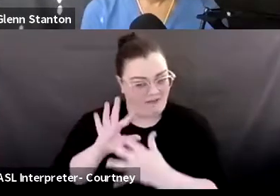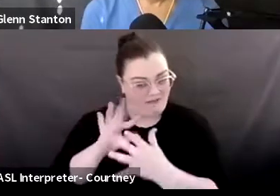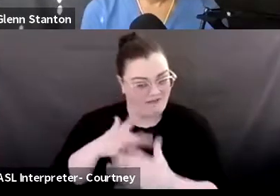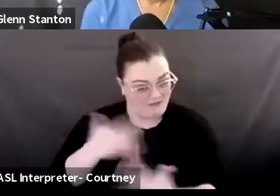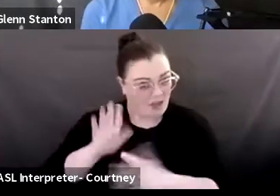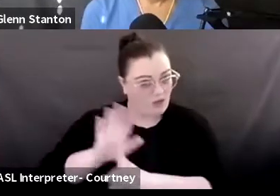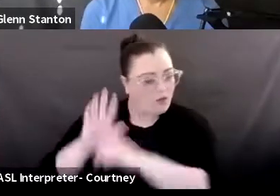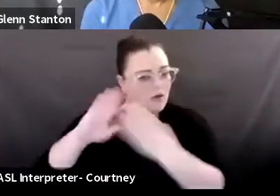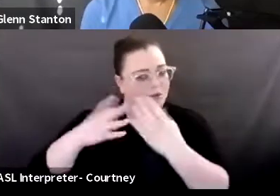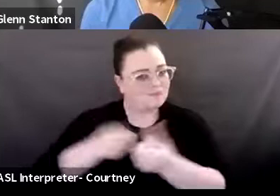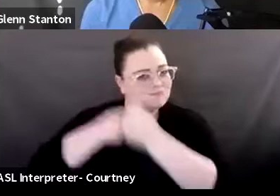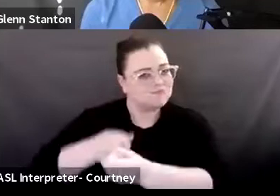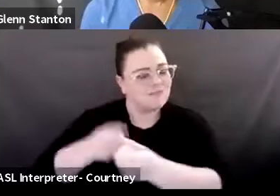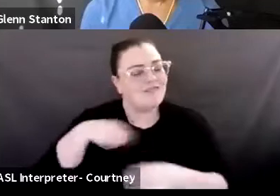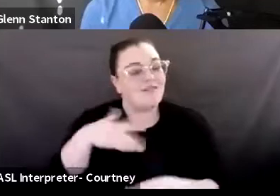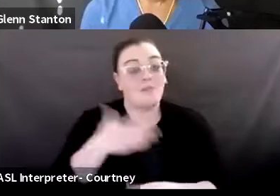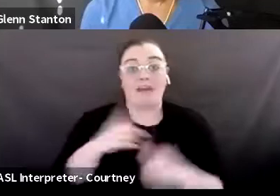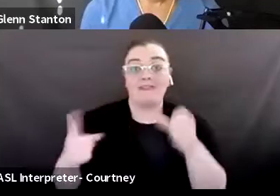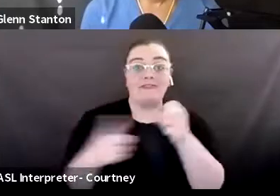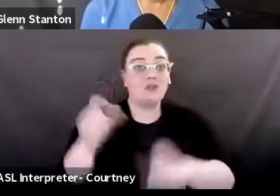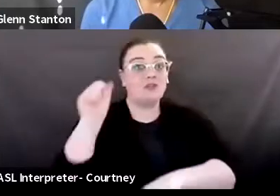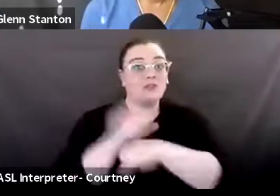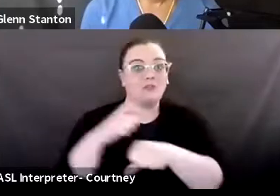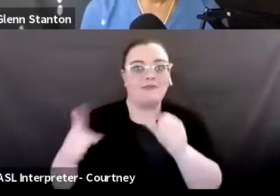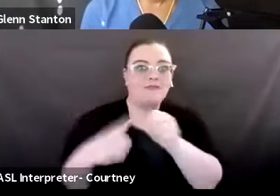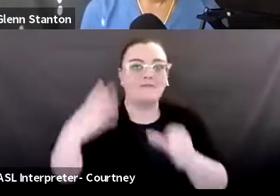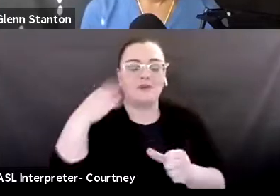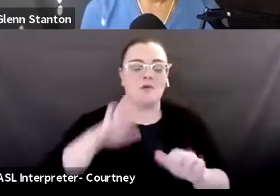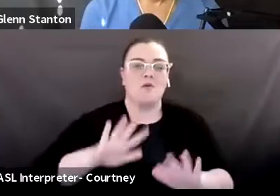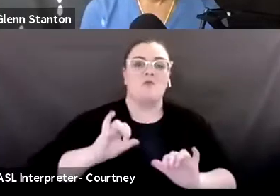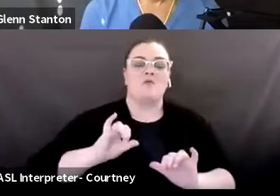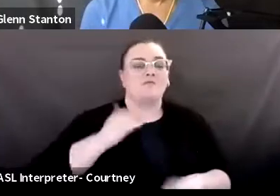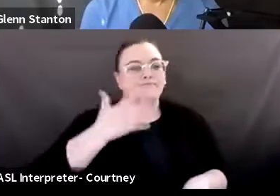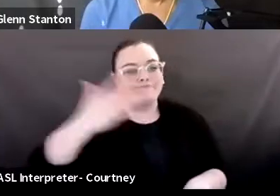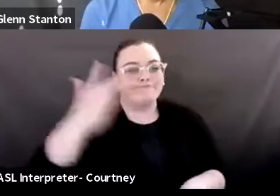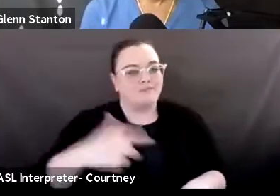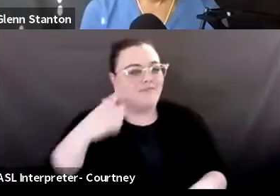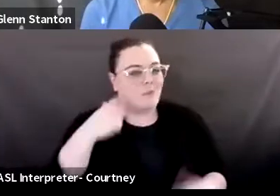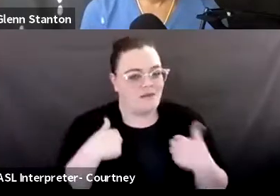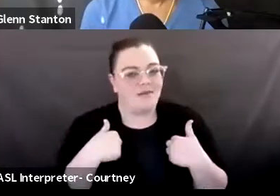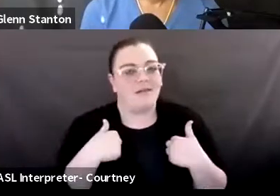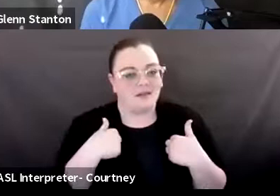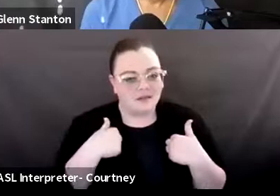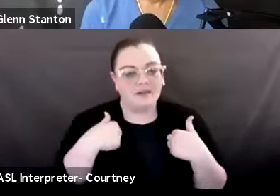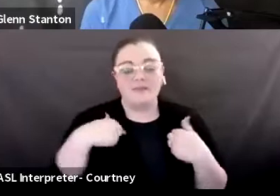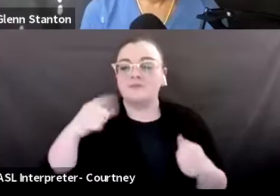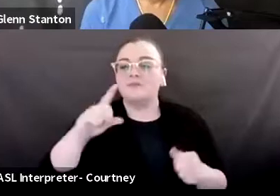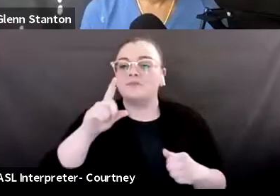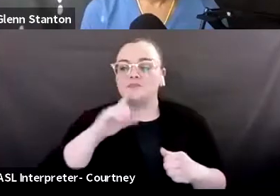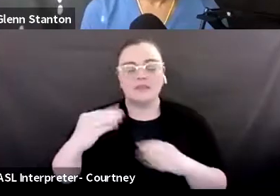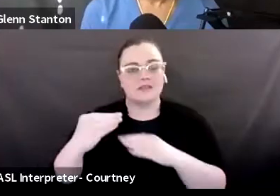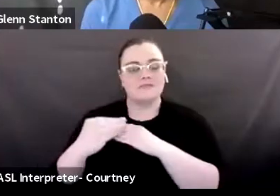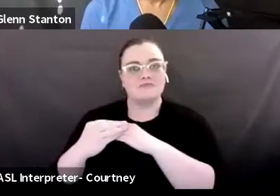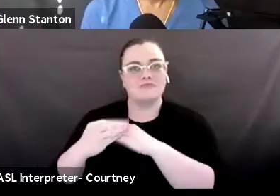has, that being my first job, I think I was so fortunate, because it has colored the way I do